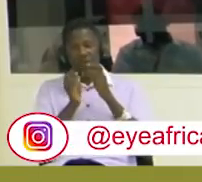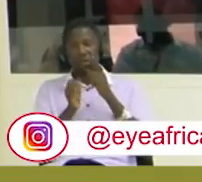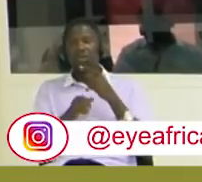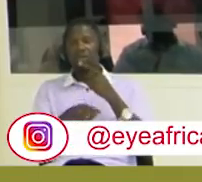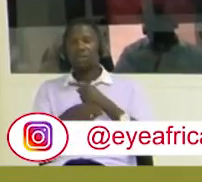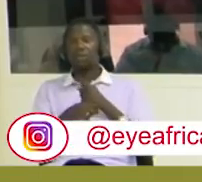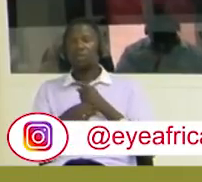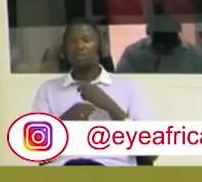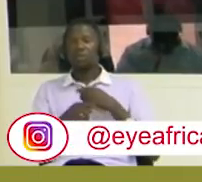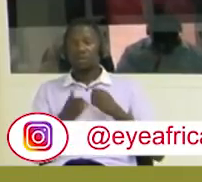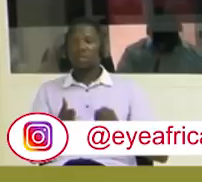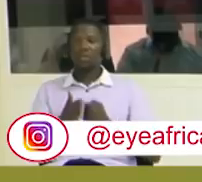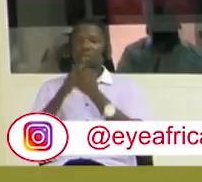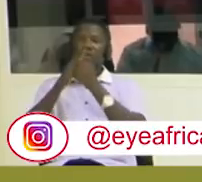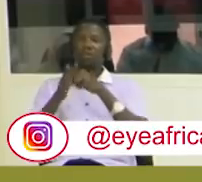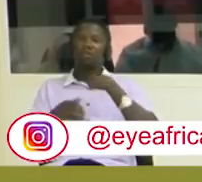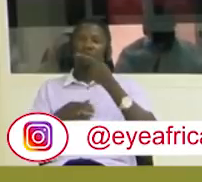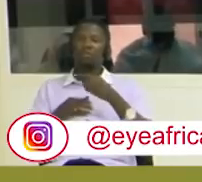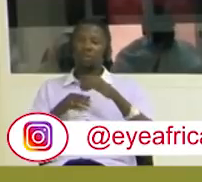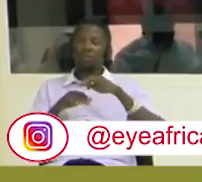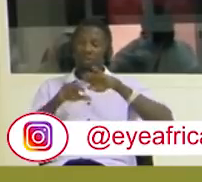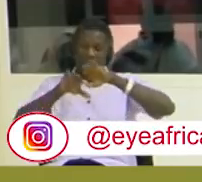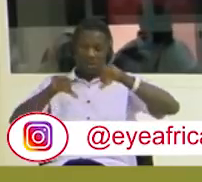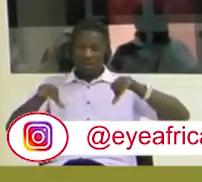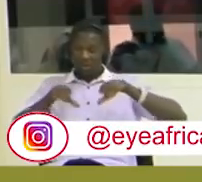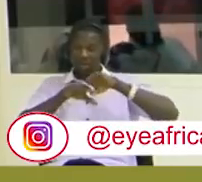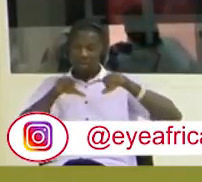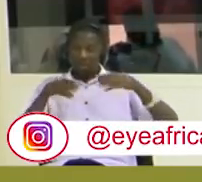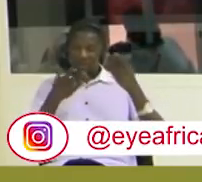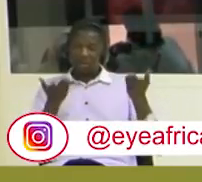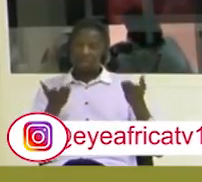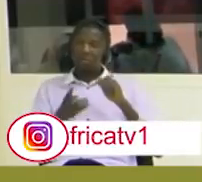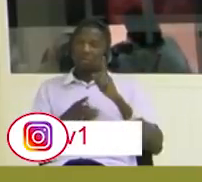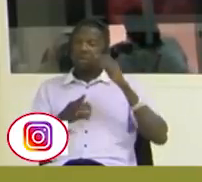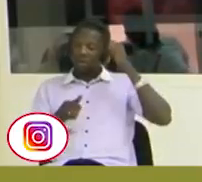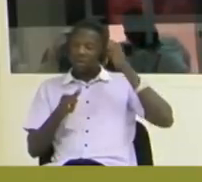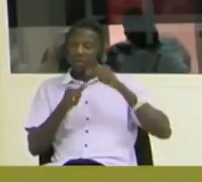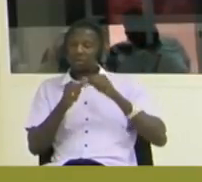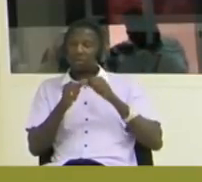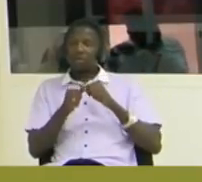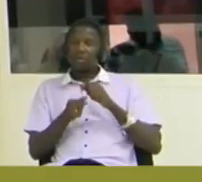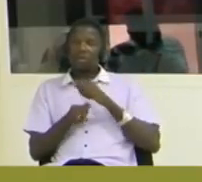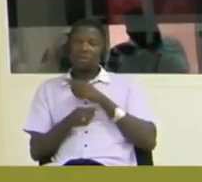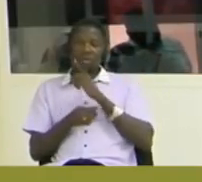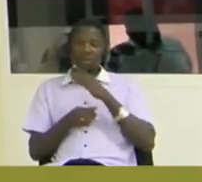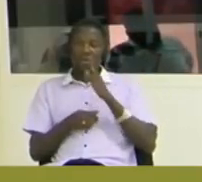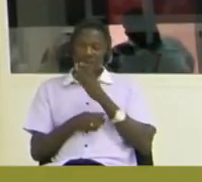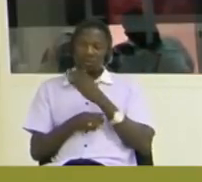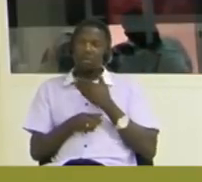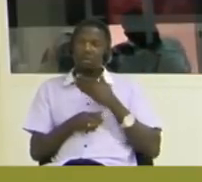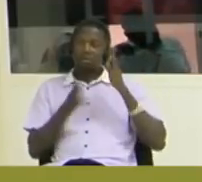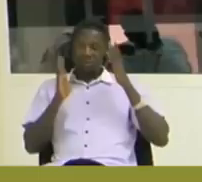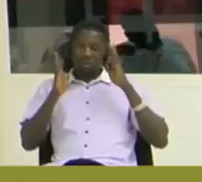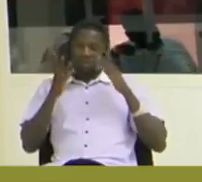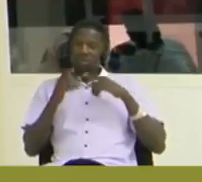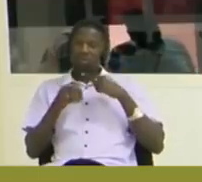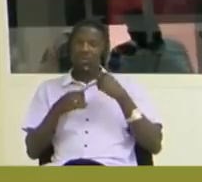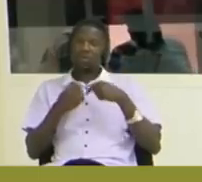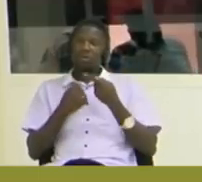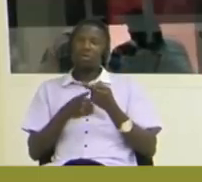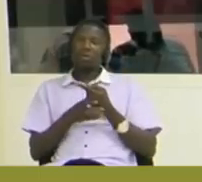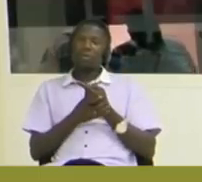attacked from the sea. What I do recall is that there were incidents of